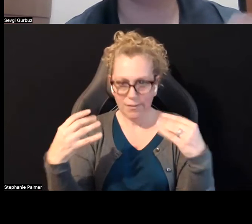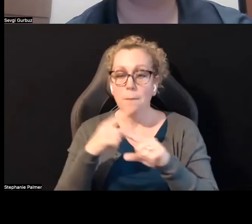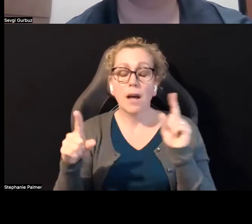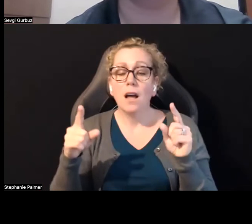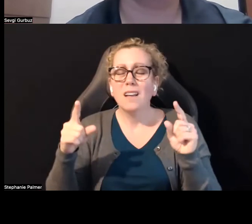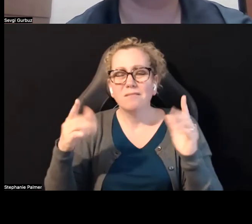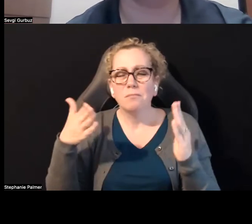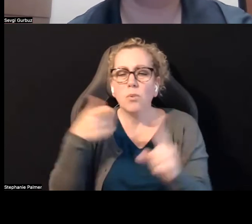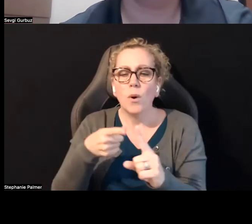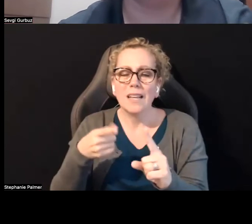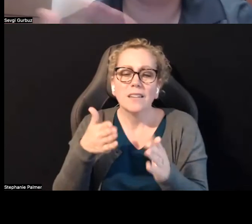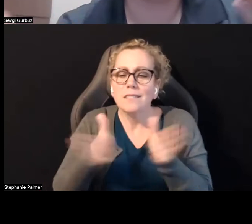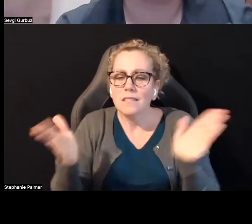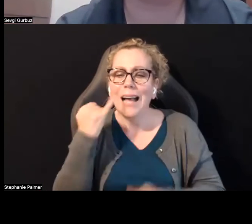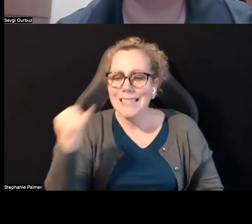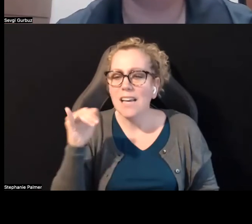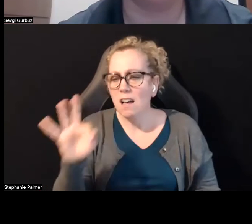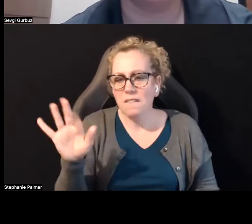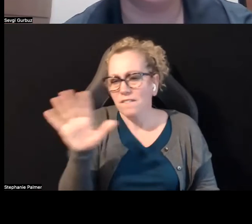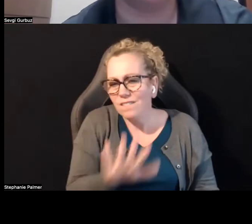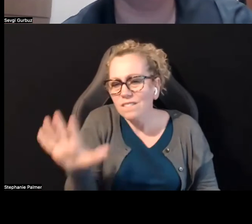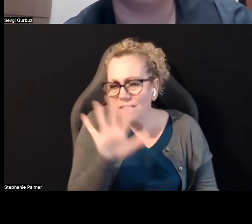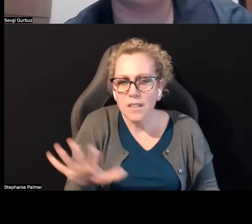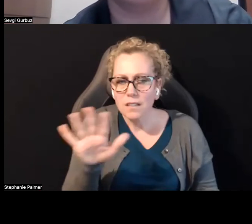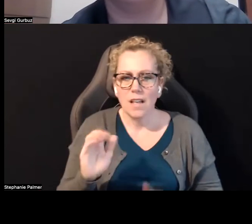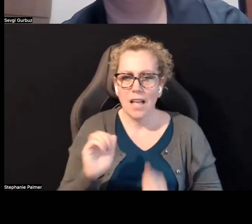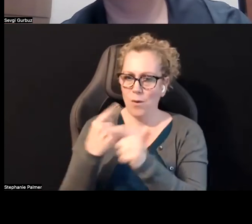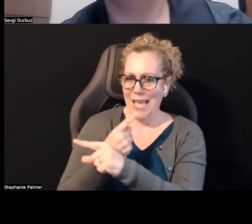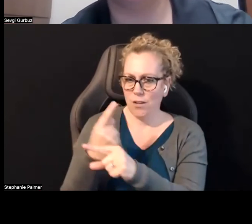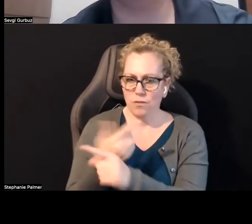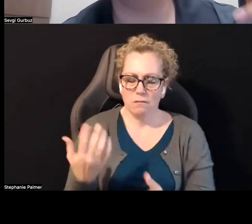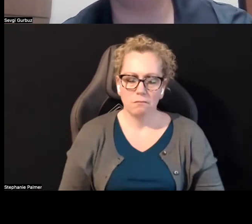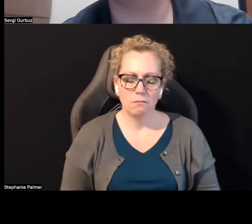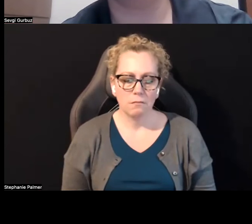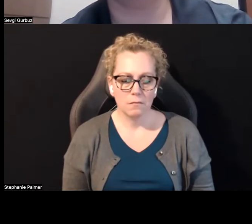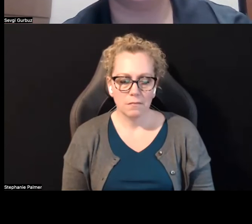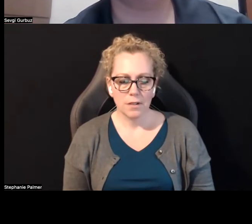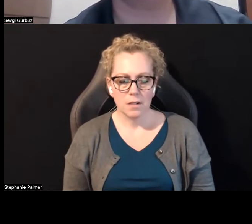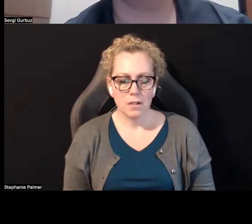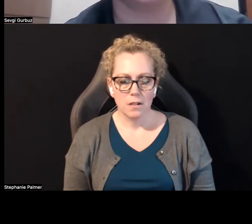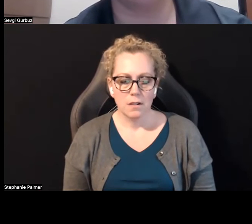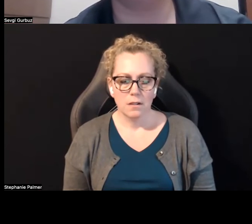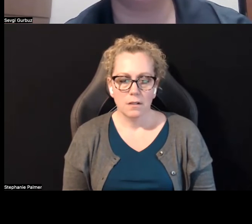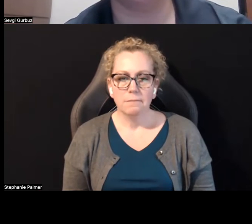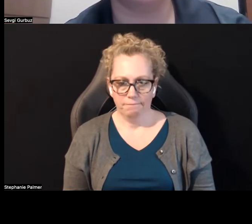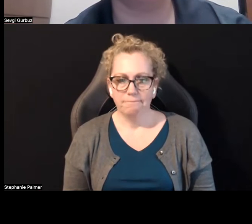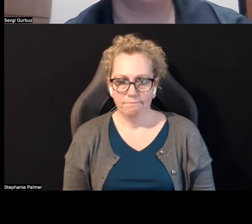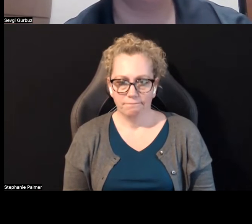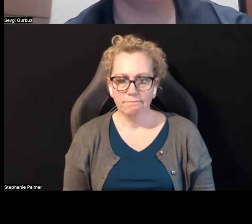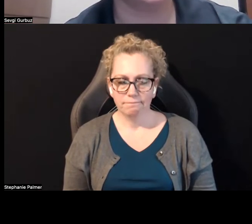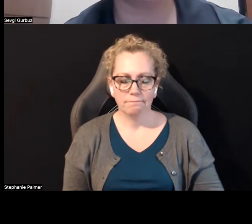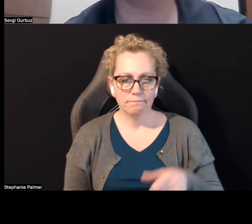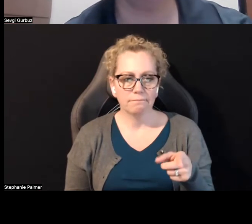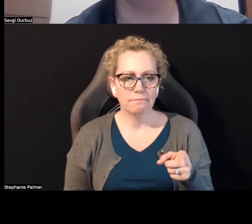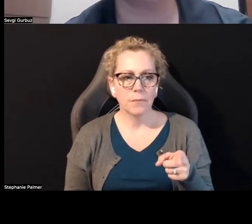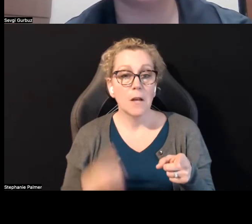gives you an idea of a ballpark idea of how good you are. And what we found was that for the option of